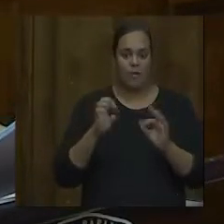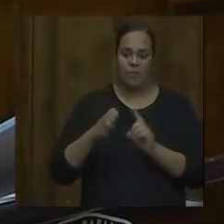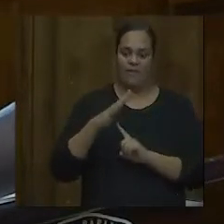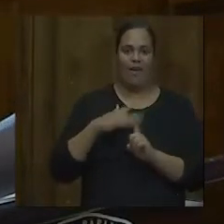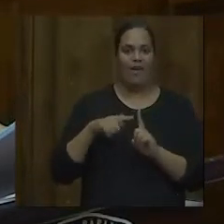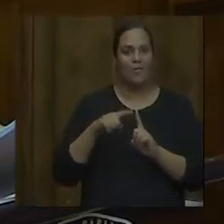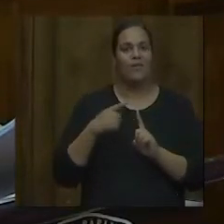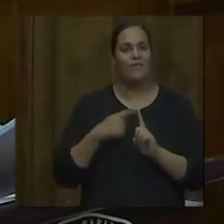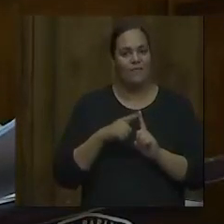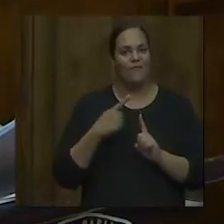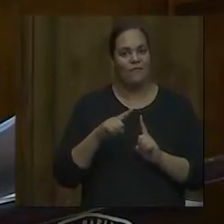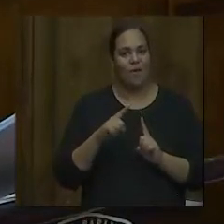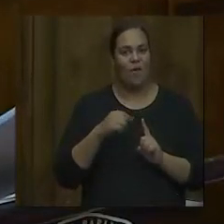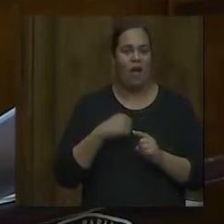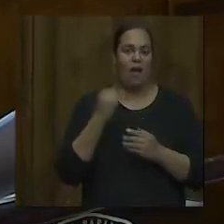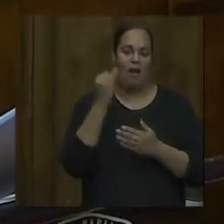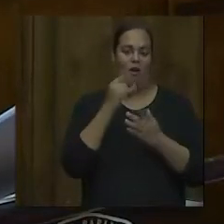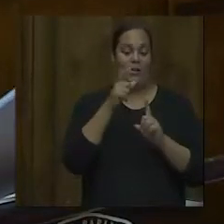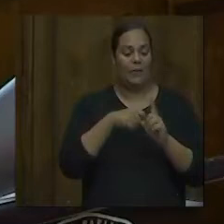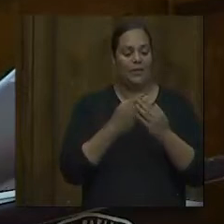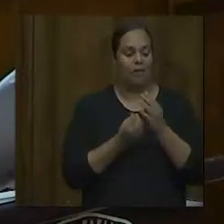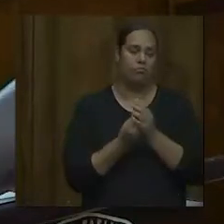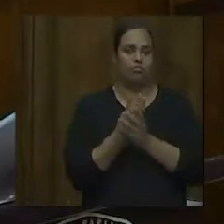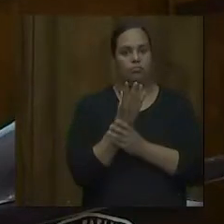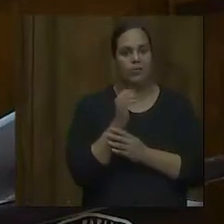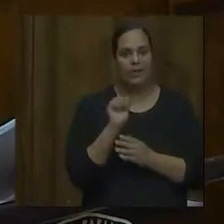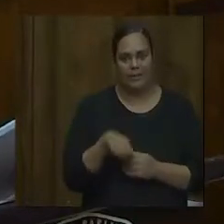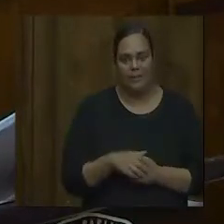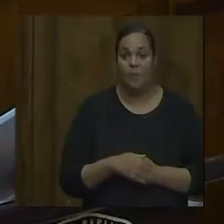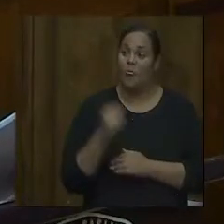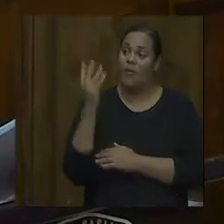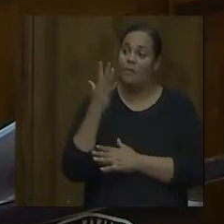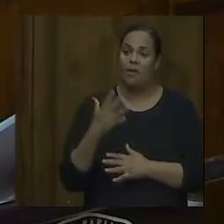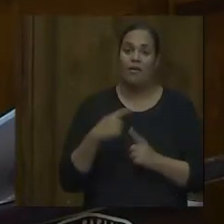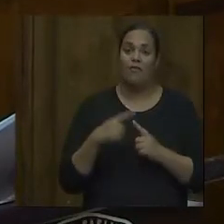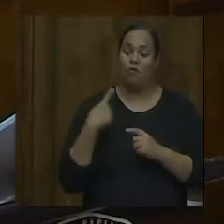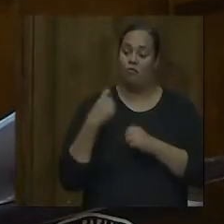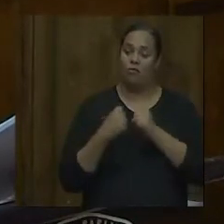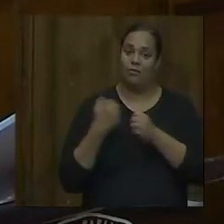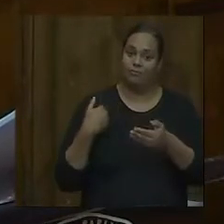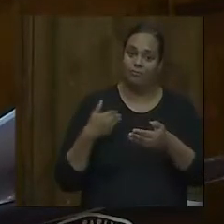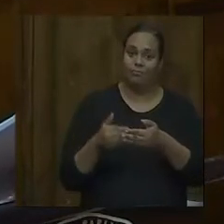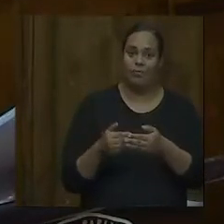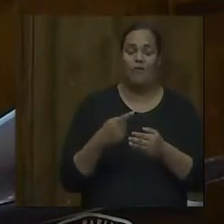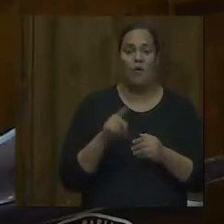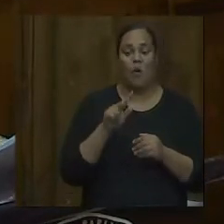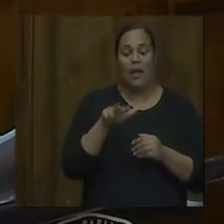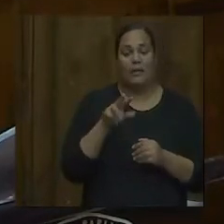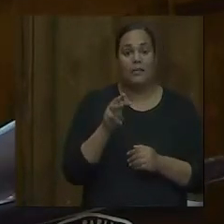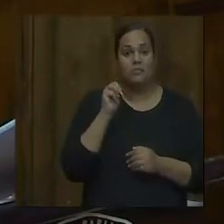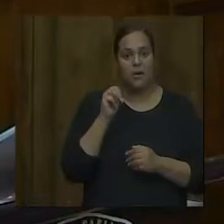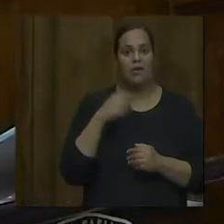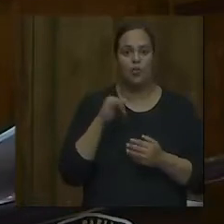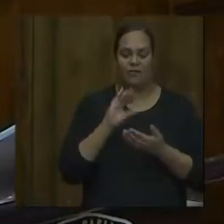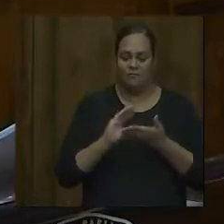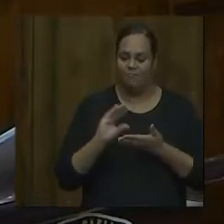environment for our developmental artists to flourish. Speaker, during the past financial year, in excess of 18 million was